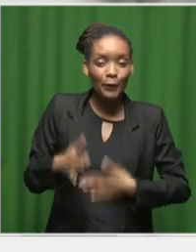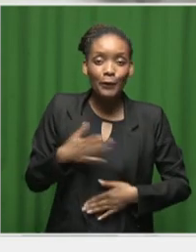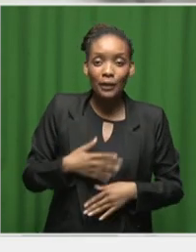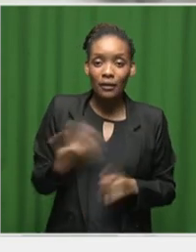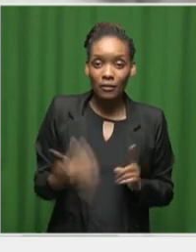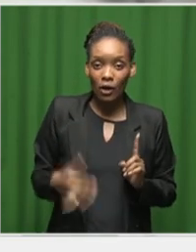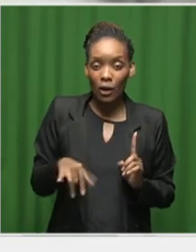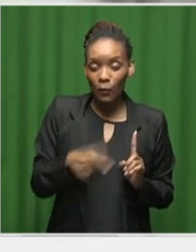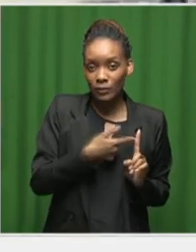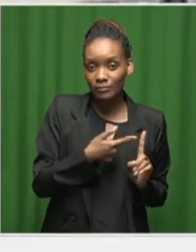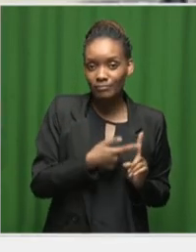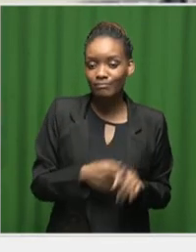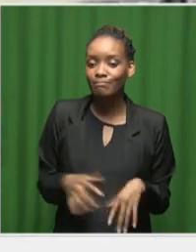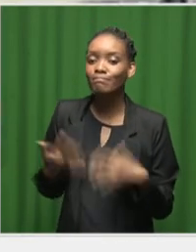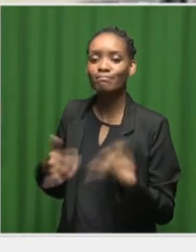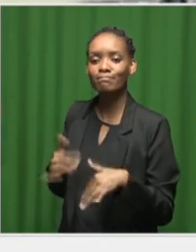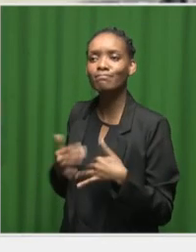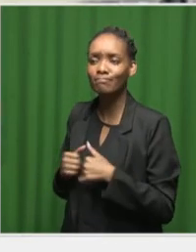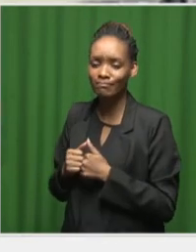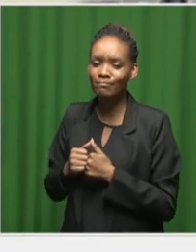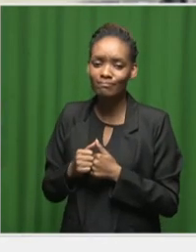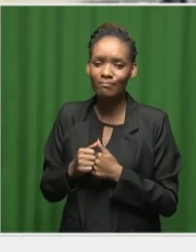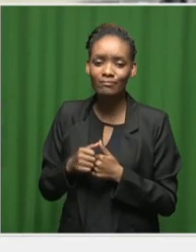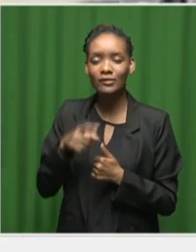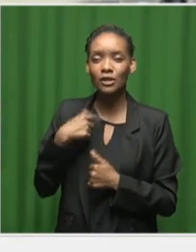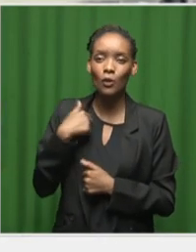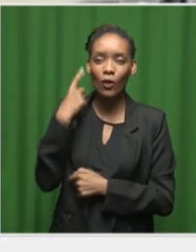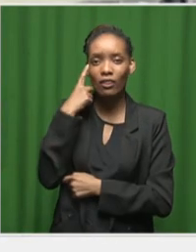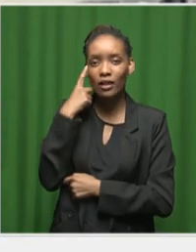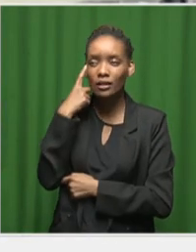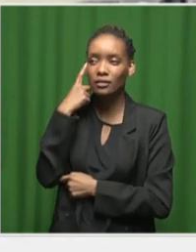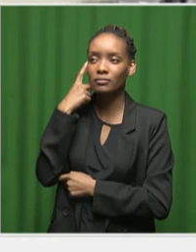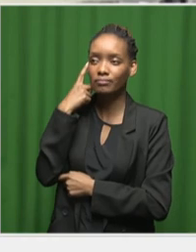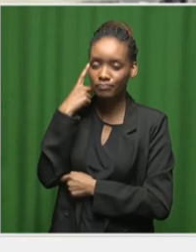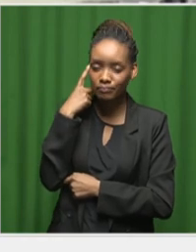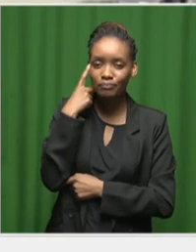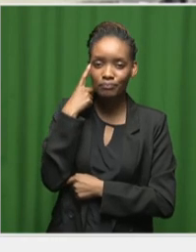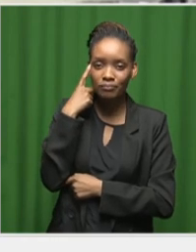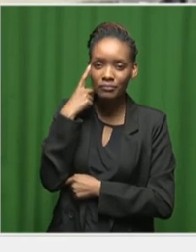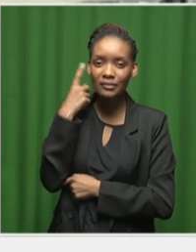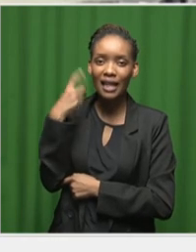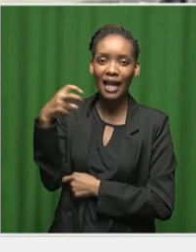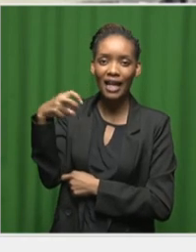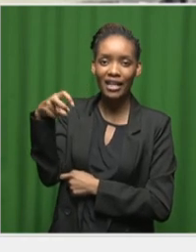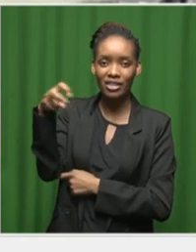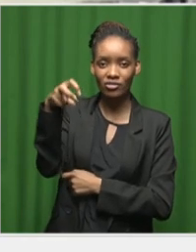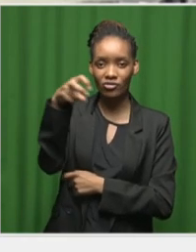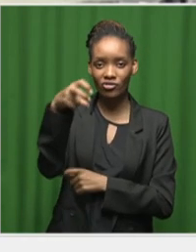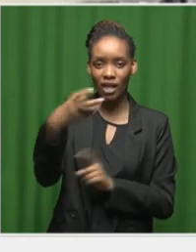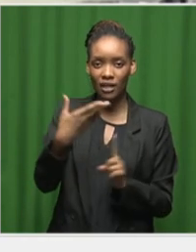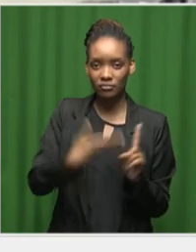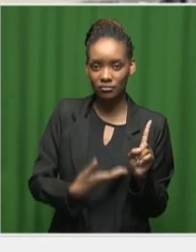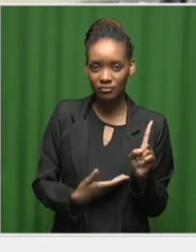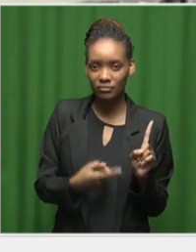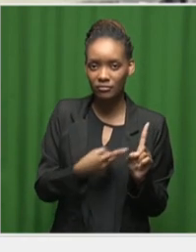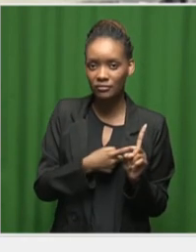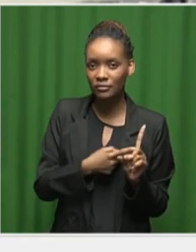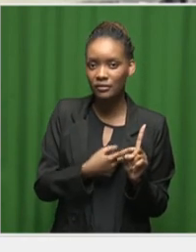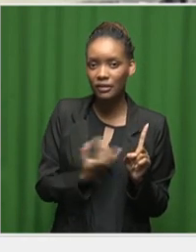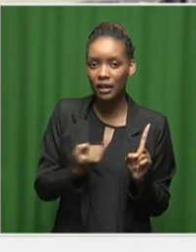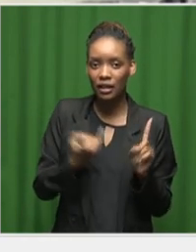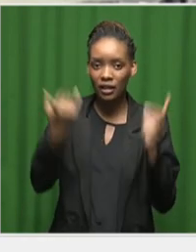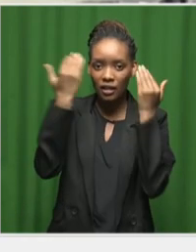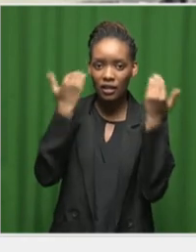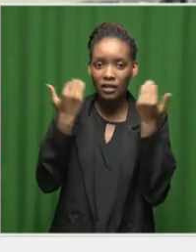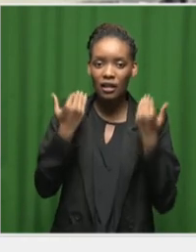just absolutely incredible when you stop and think of the journey of an individual like Justice